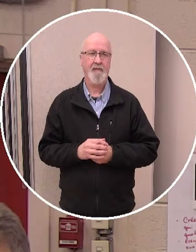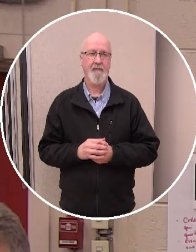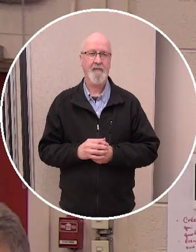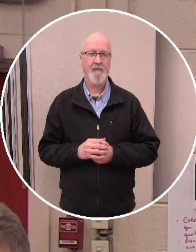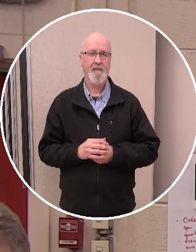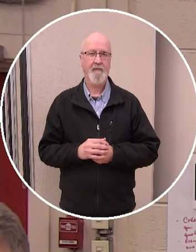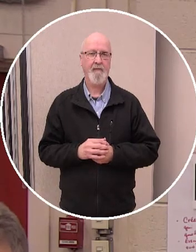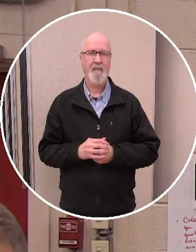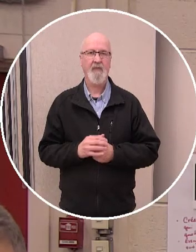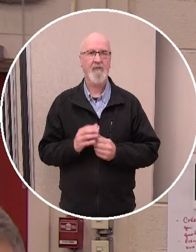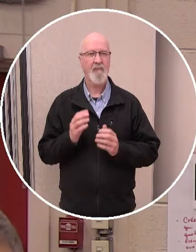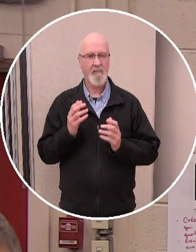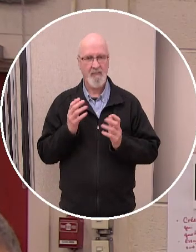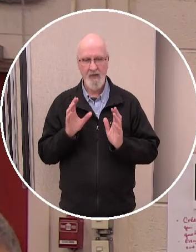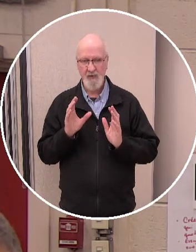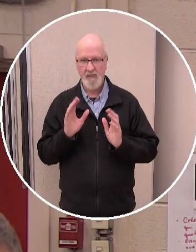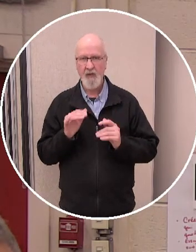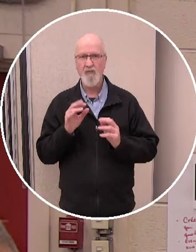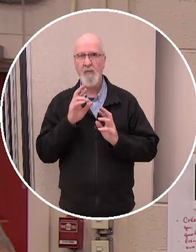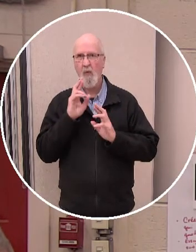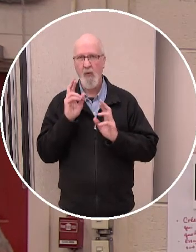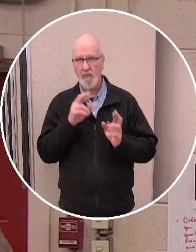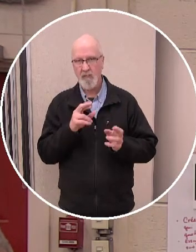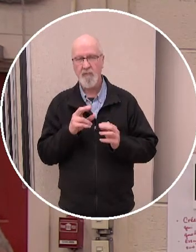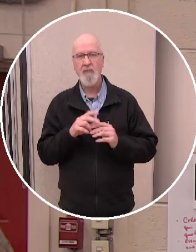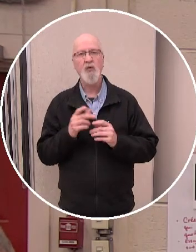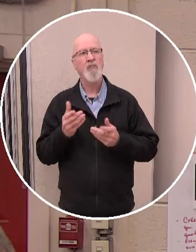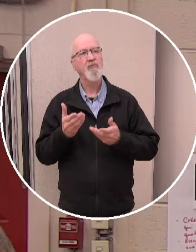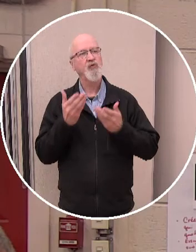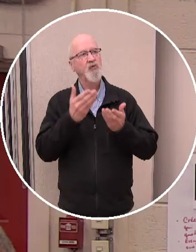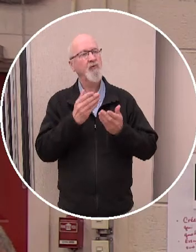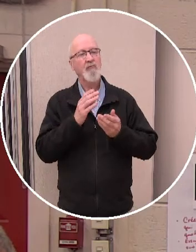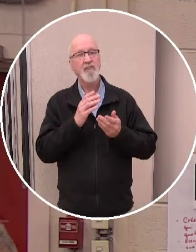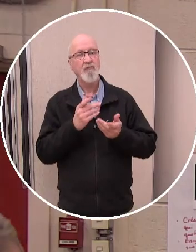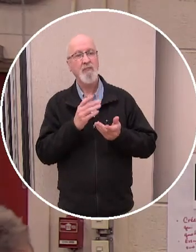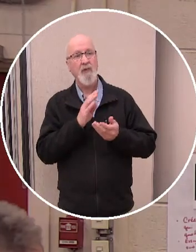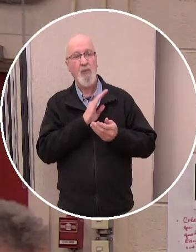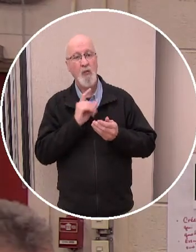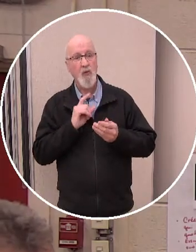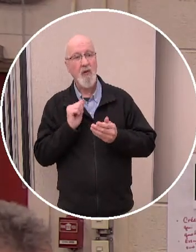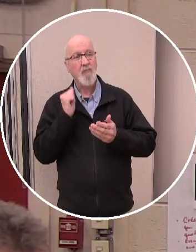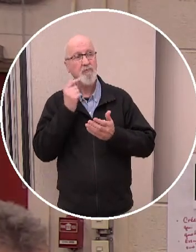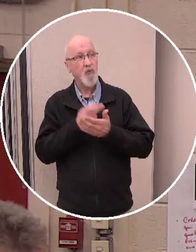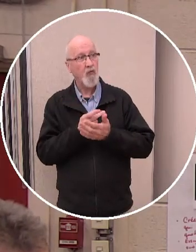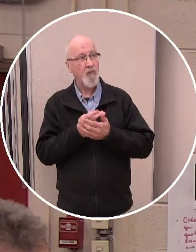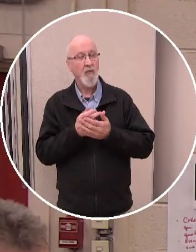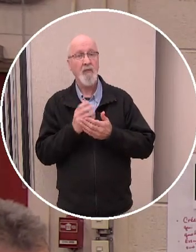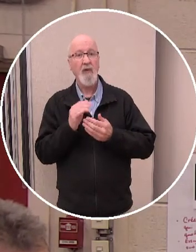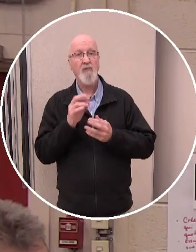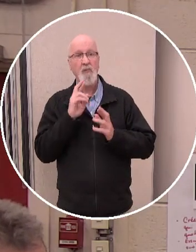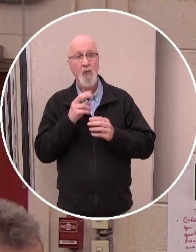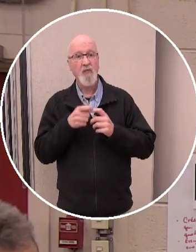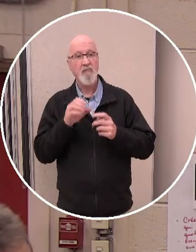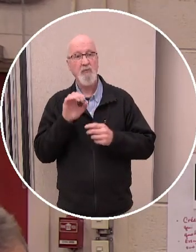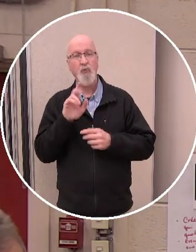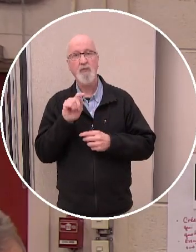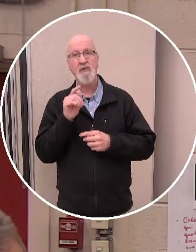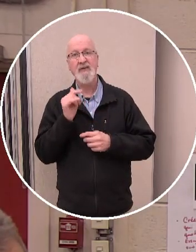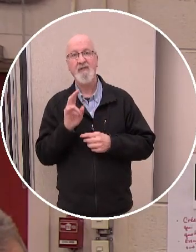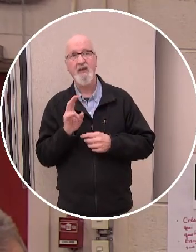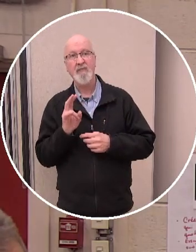That is the report. I move that the Board approve the Programs and Human Resource Committee report of October